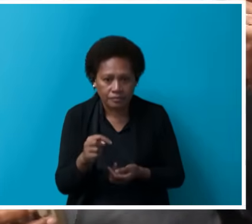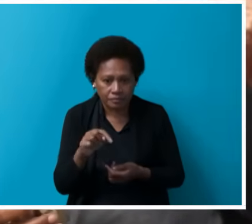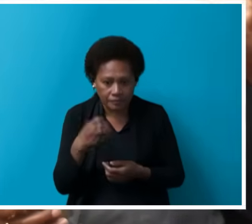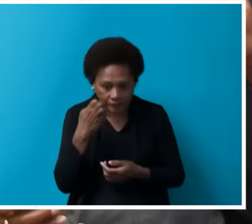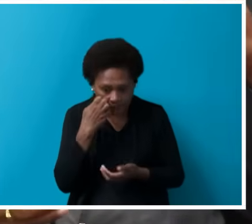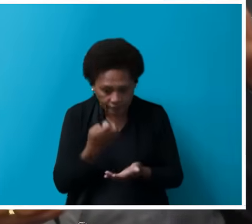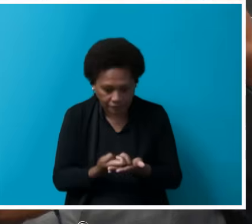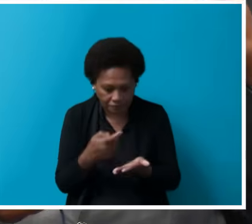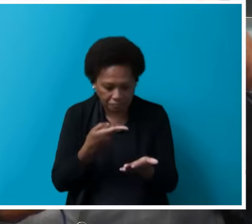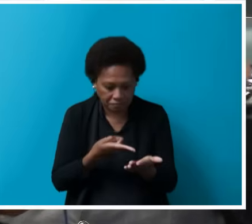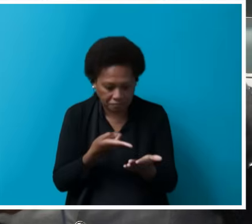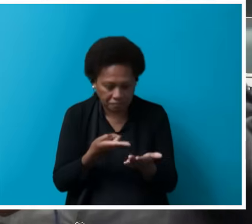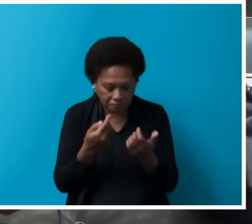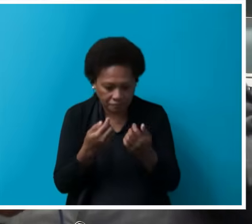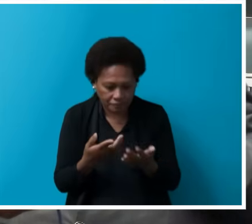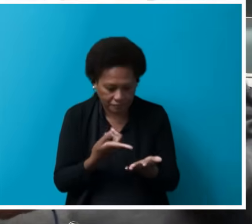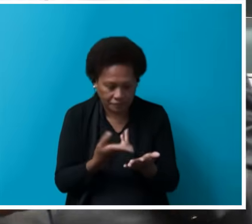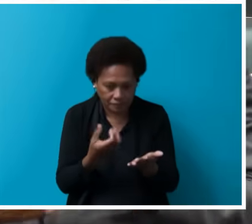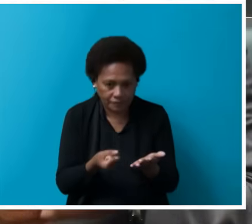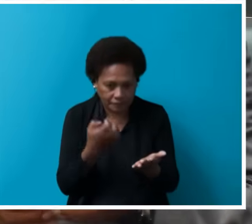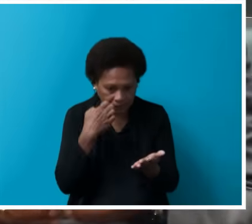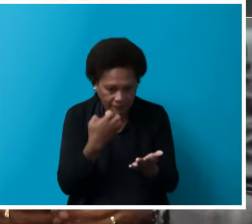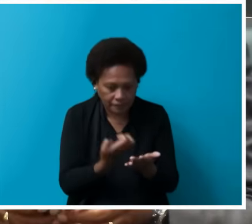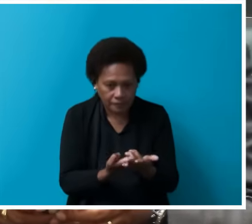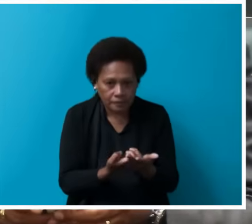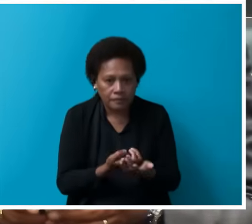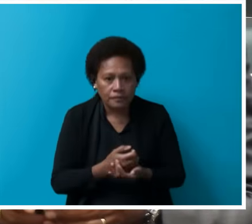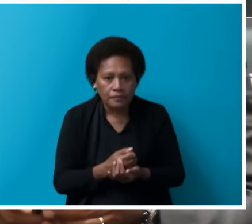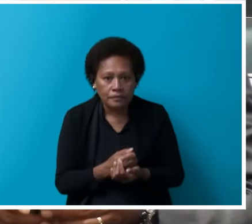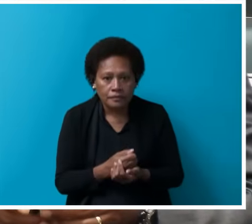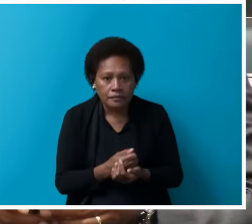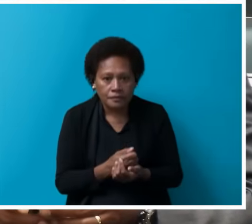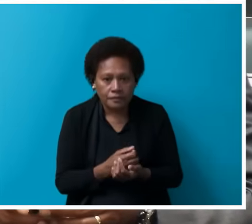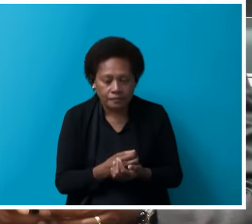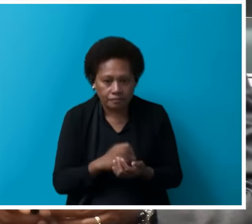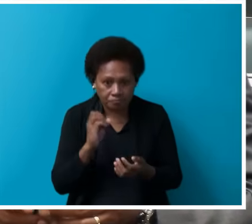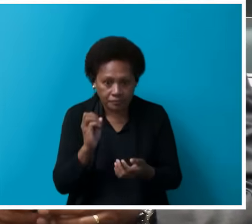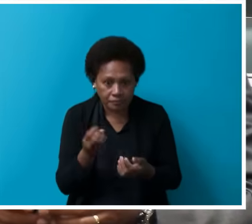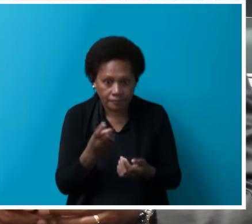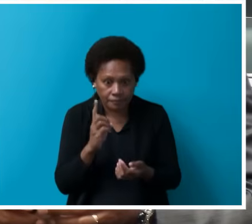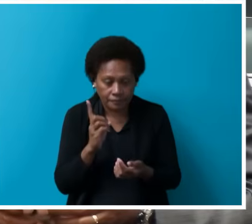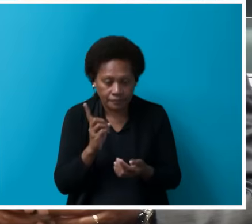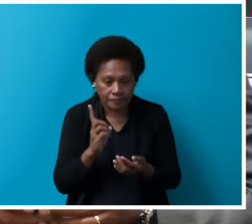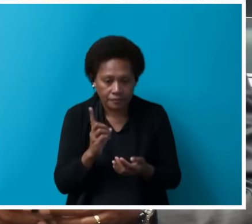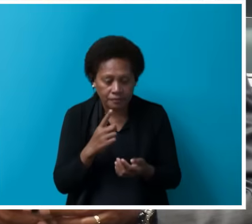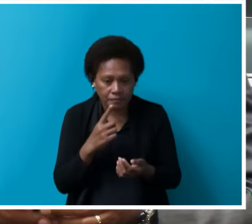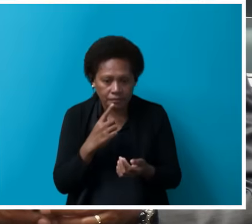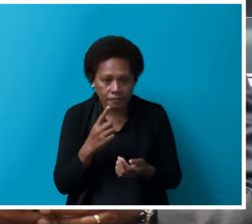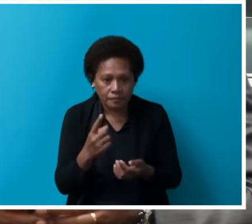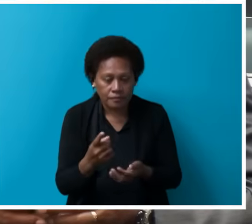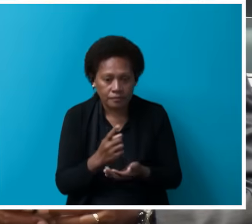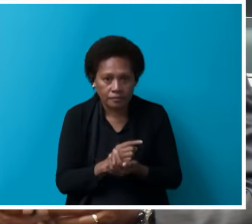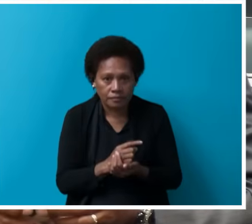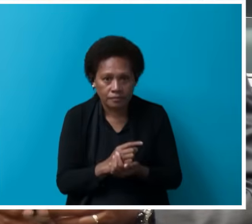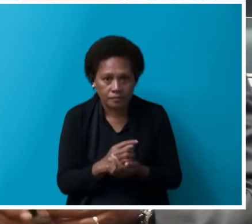This is the data. I would like to reiterate that our revenue projections are not built